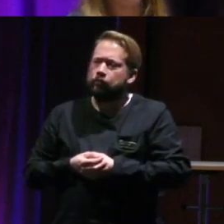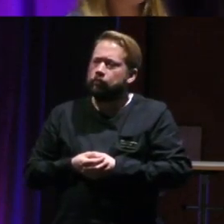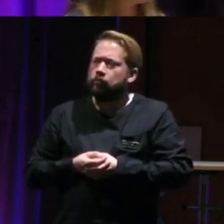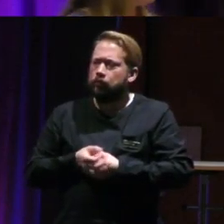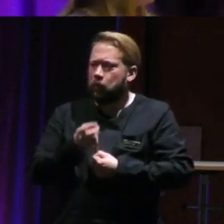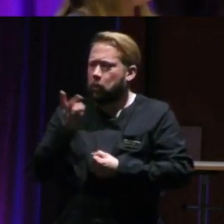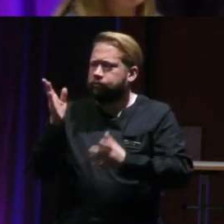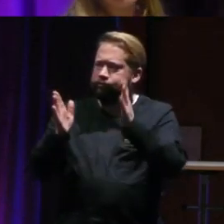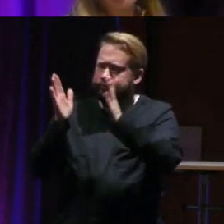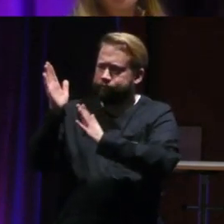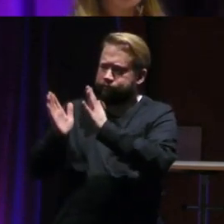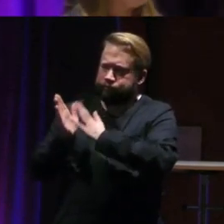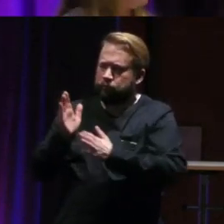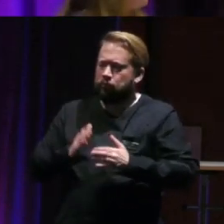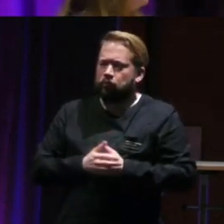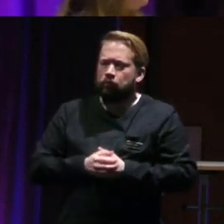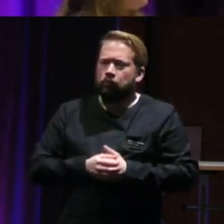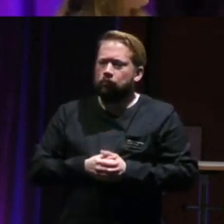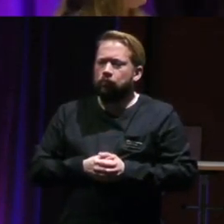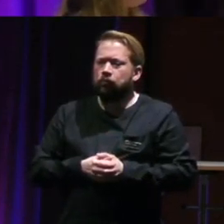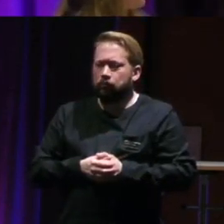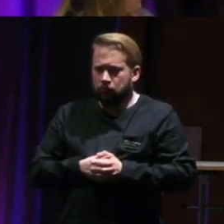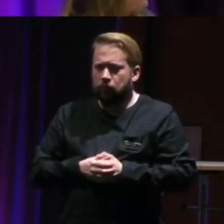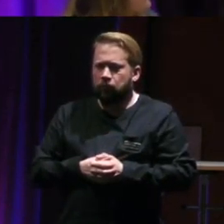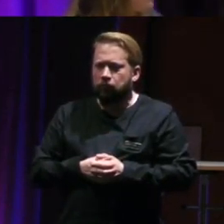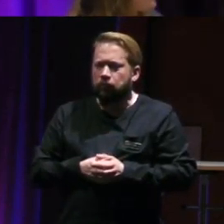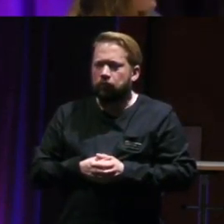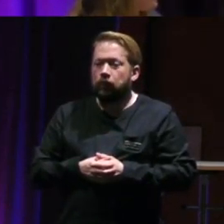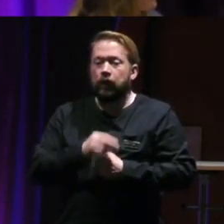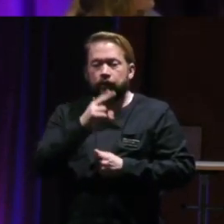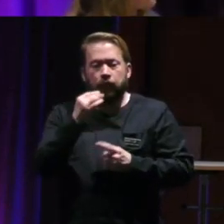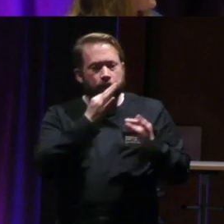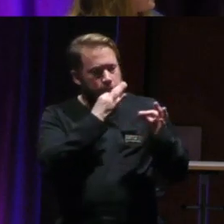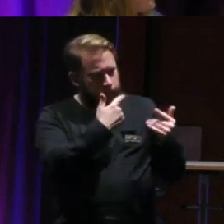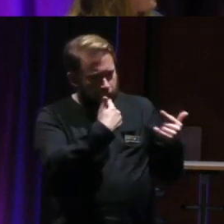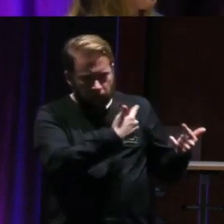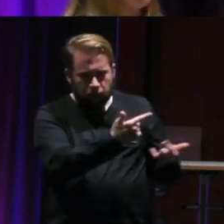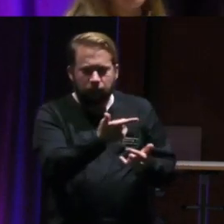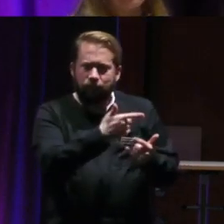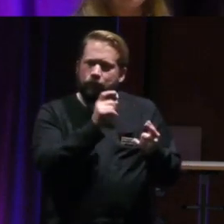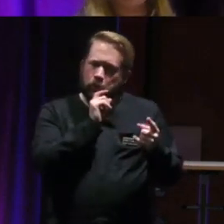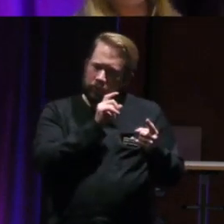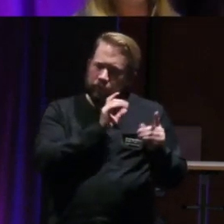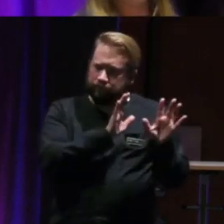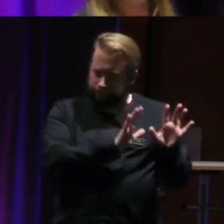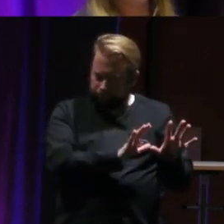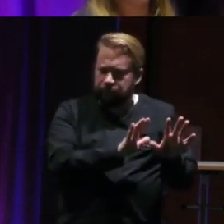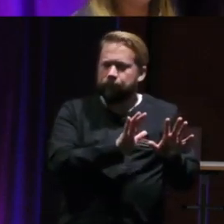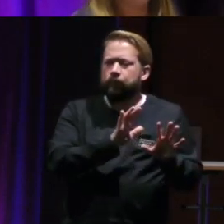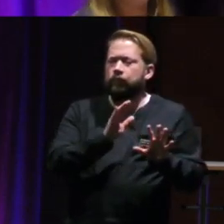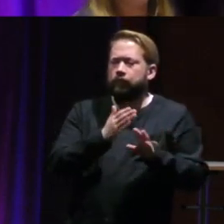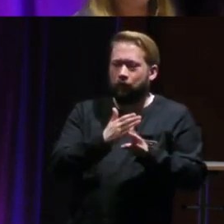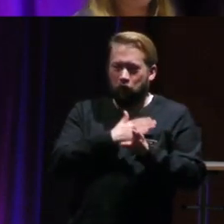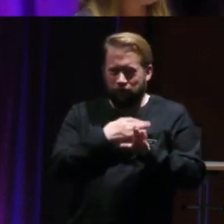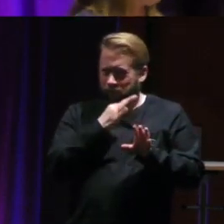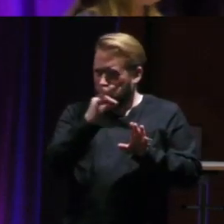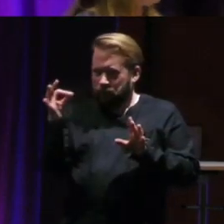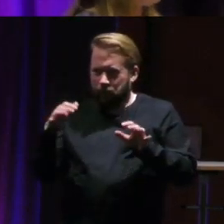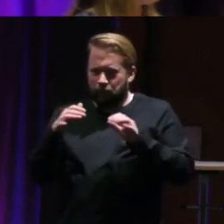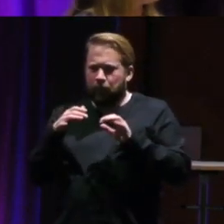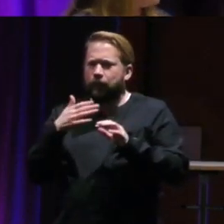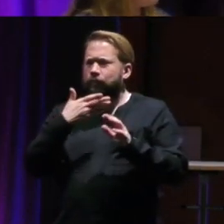Yes. So let's. I'll thank you for the session, and can we, before we start the questions, give them a warm